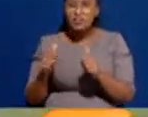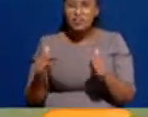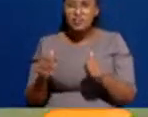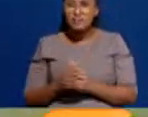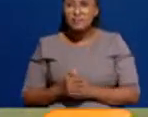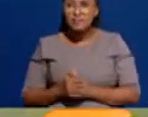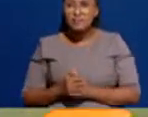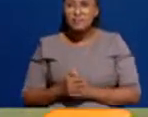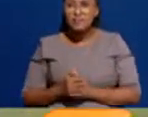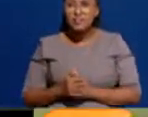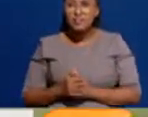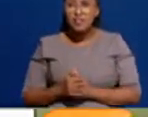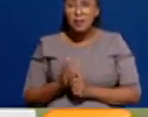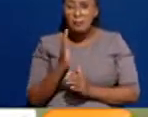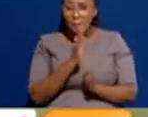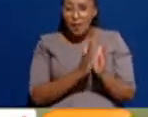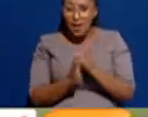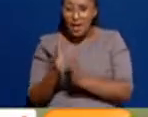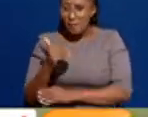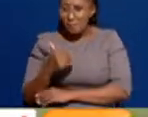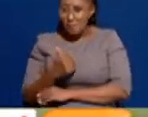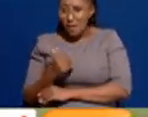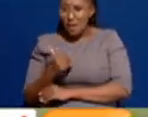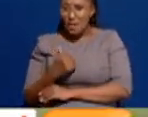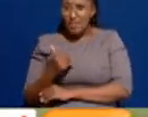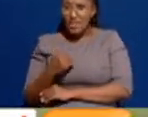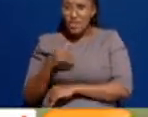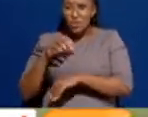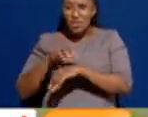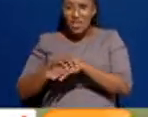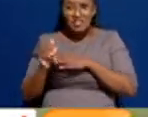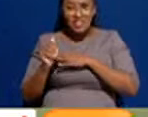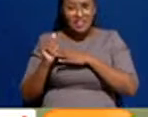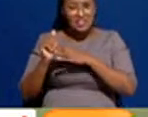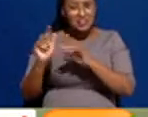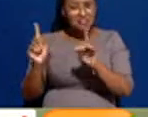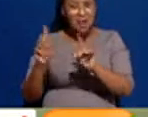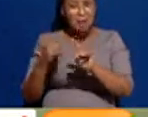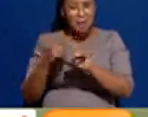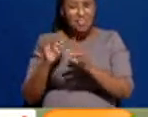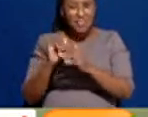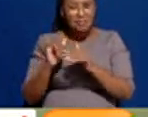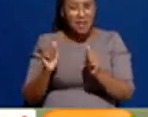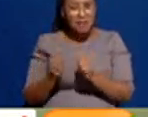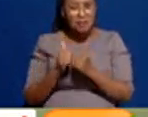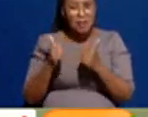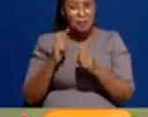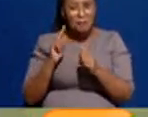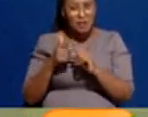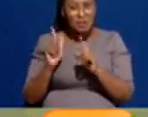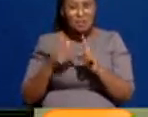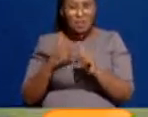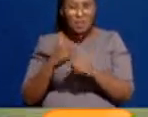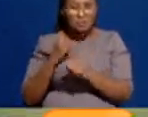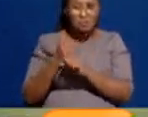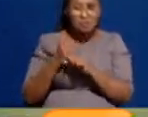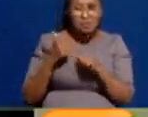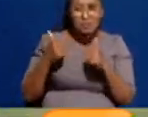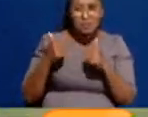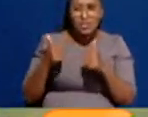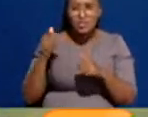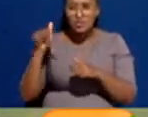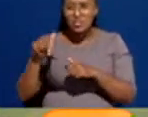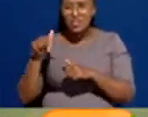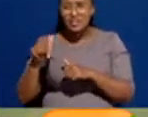Yes, my plan was not to allow him to get the lead, but he did. But it's not because I was playing bad golf or anything, but he just played really well